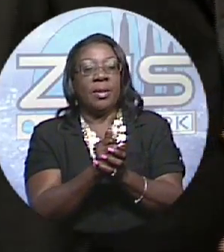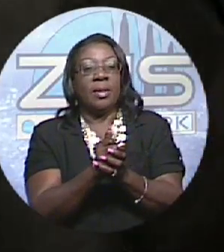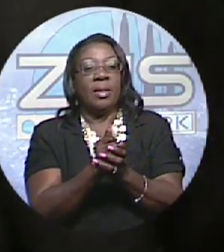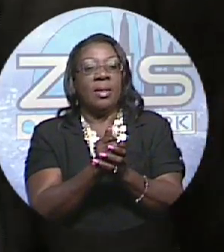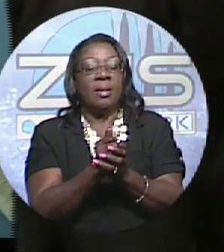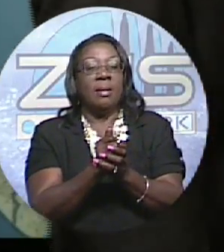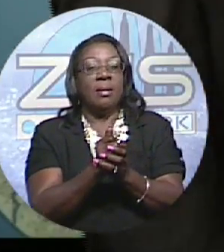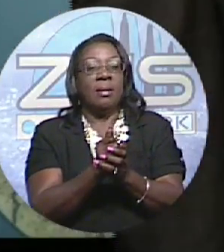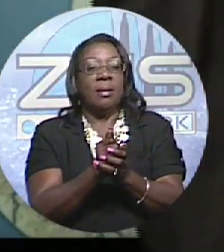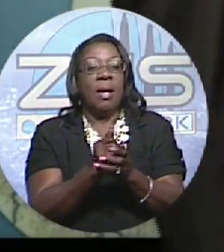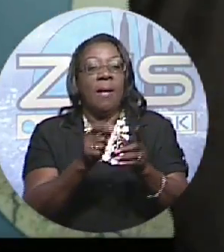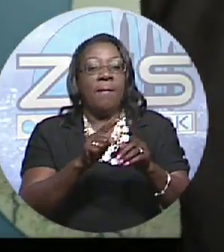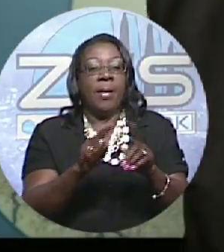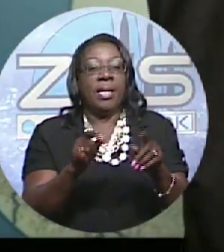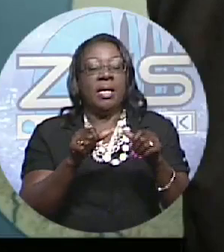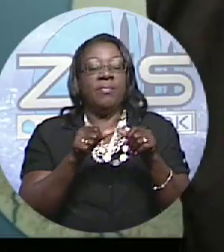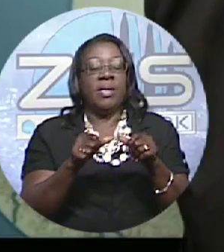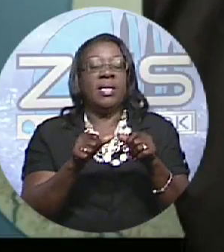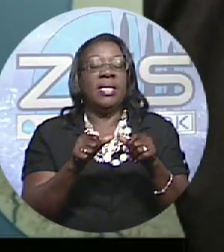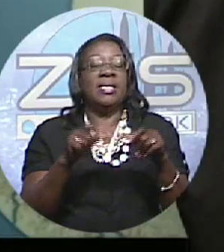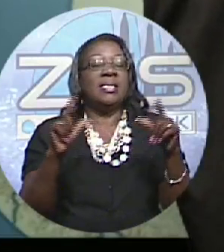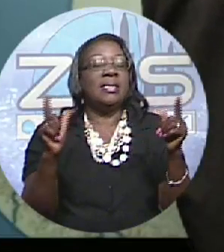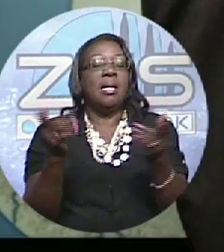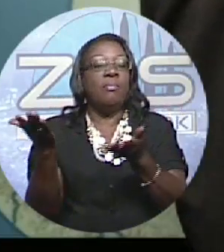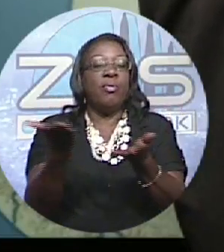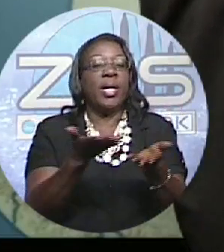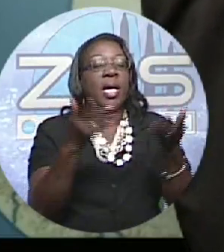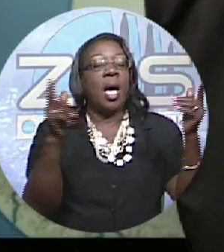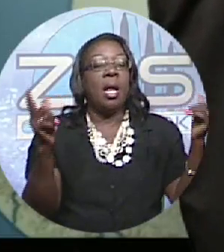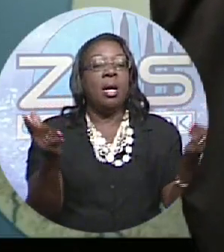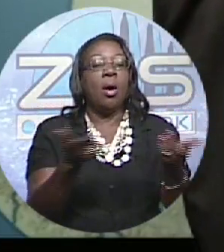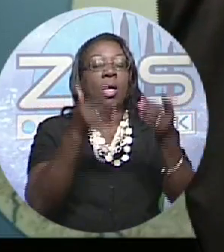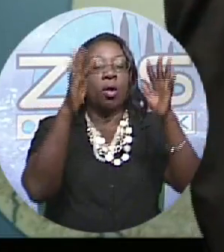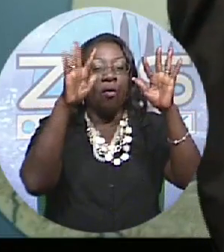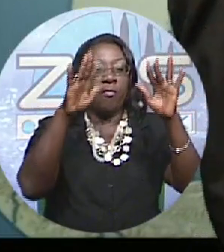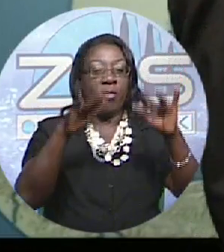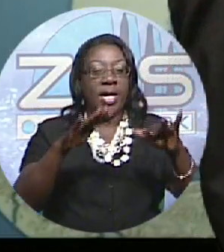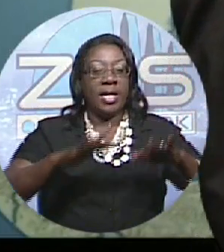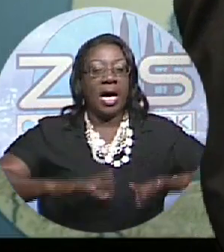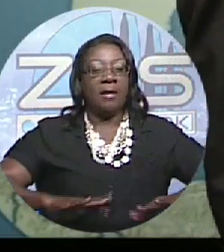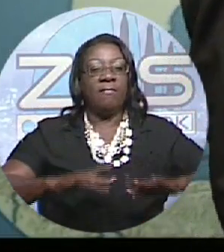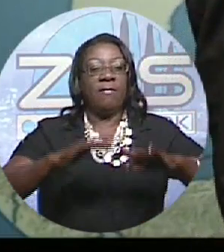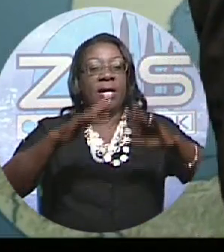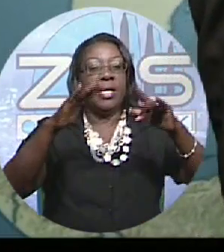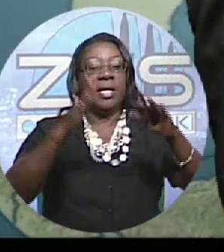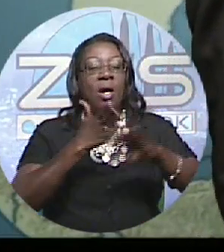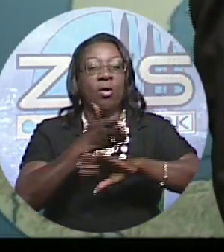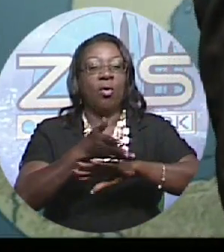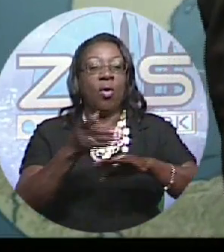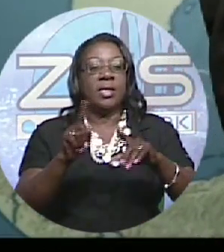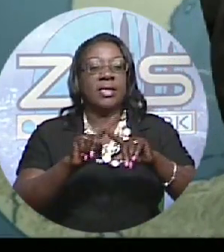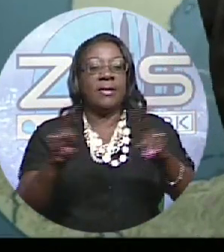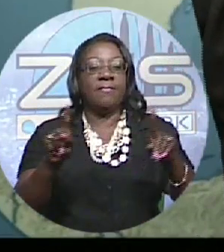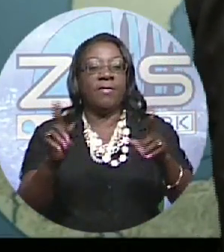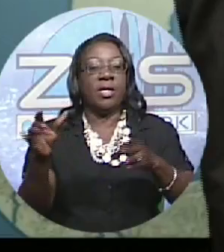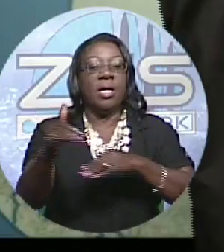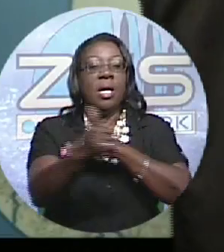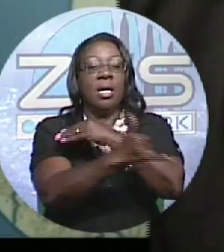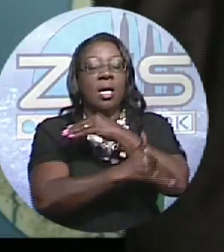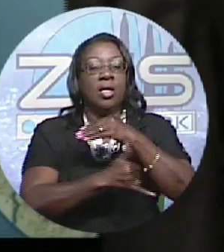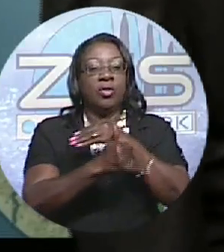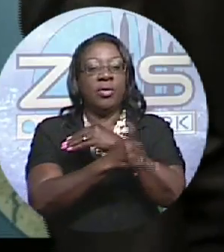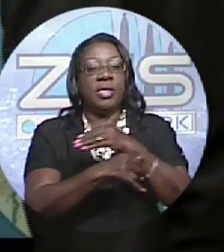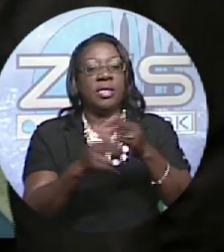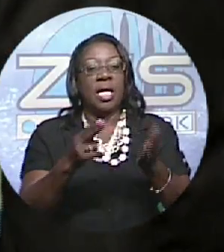storm some, but it is a rainmaker, and it should cause some flash flood across Puerto Rico as well as